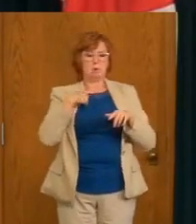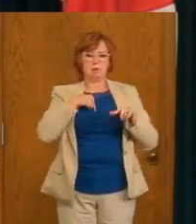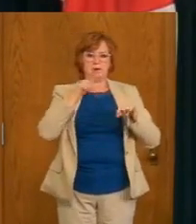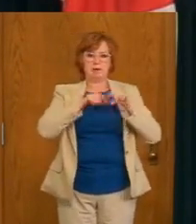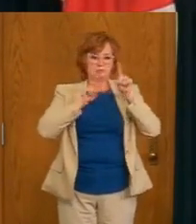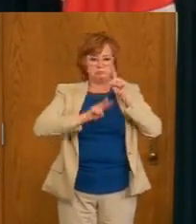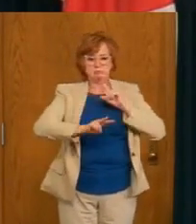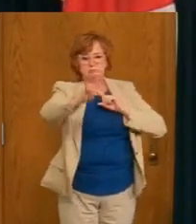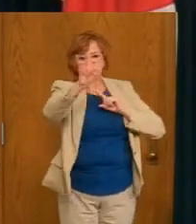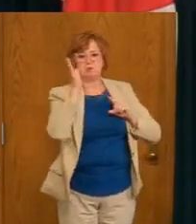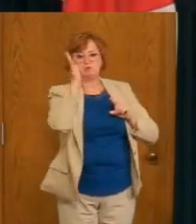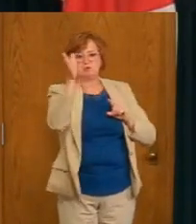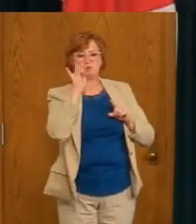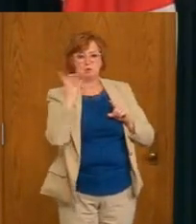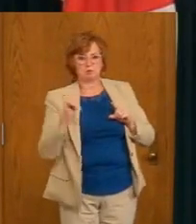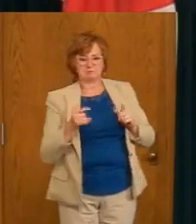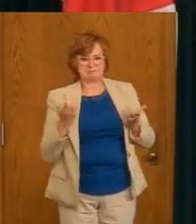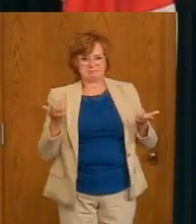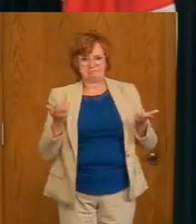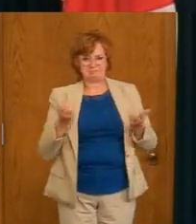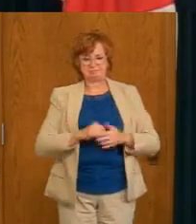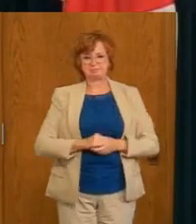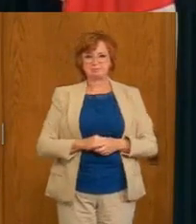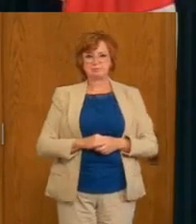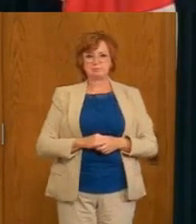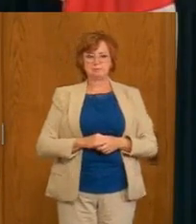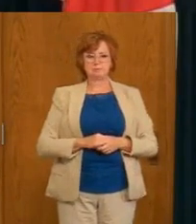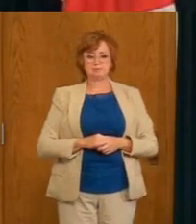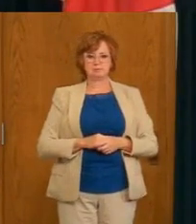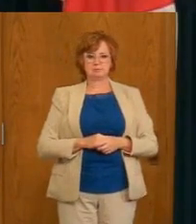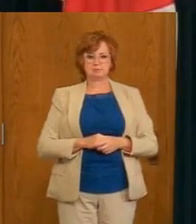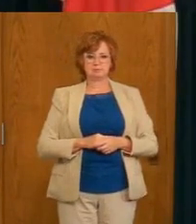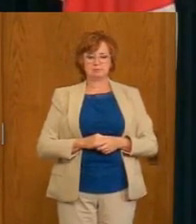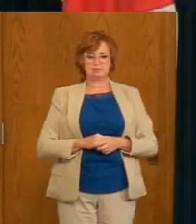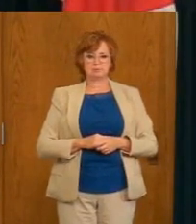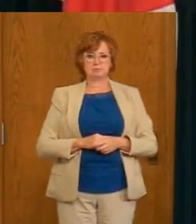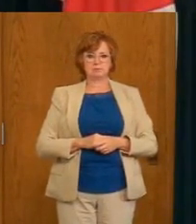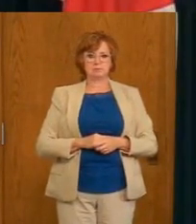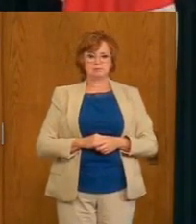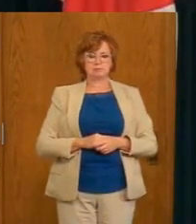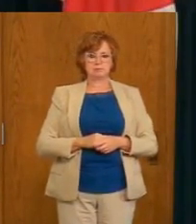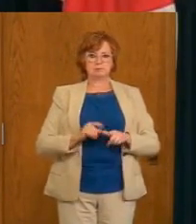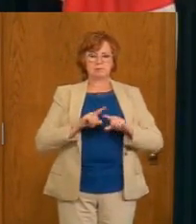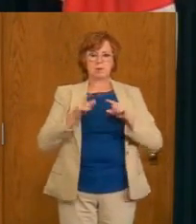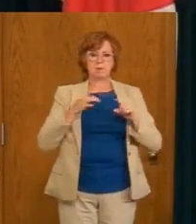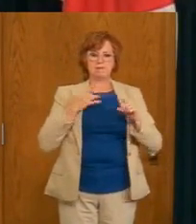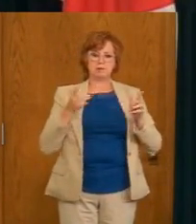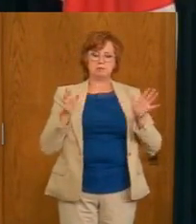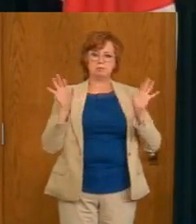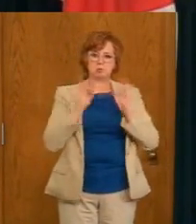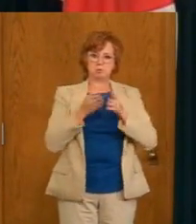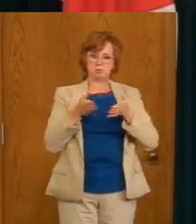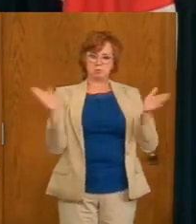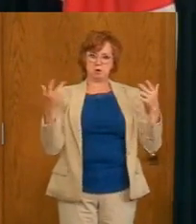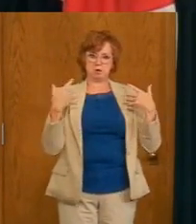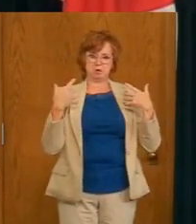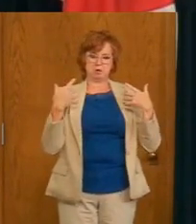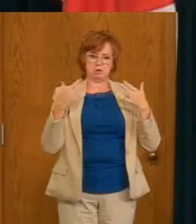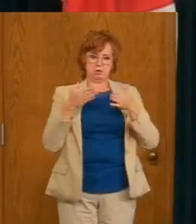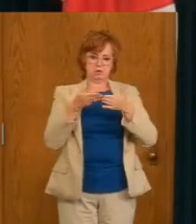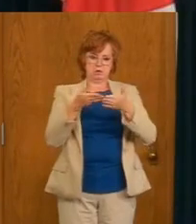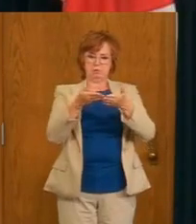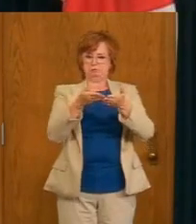of Sunday and going ahead, there wasn't a lot of specificity there. It seemed a lot like, everybody's going to decide for themselves